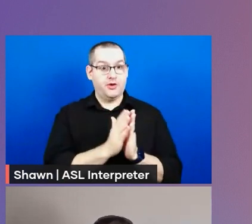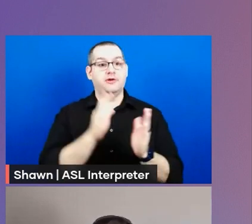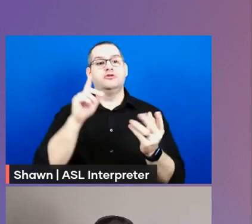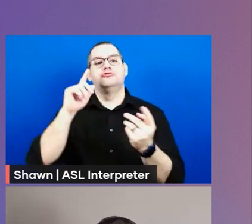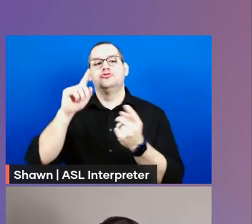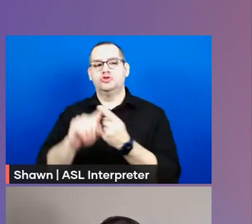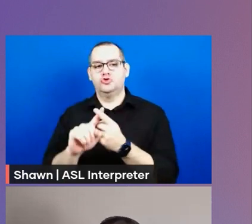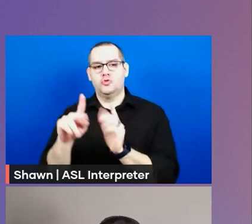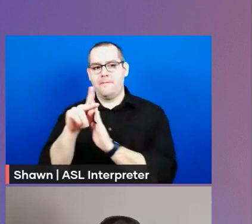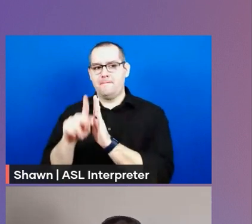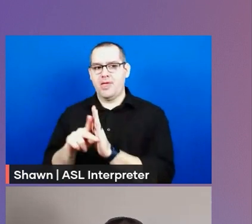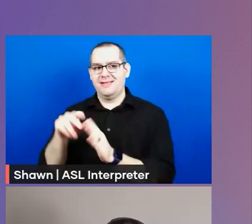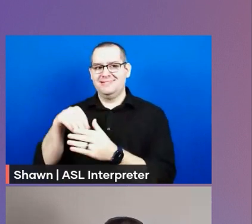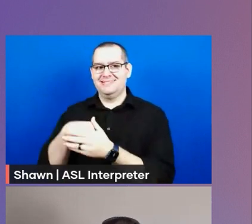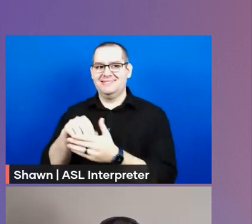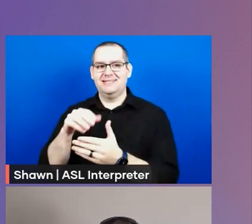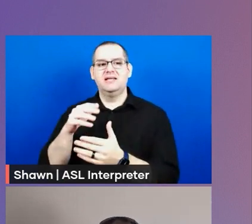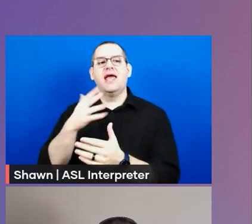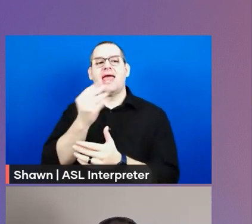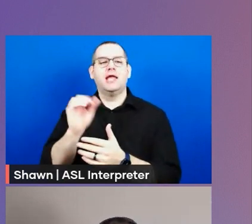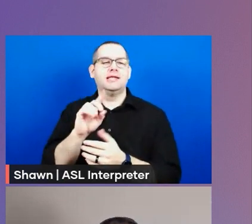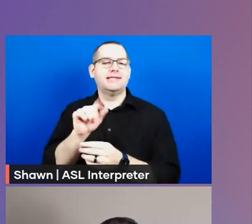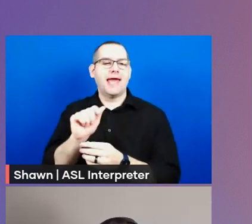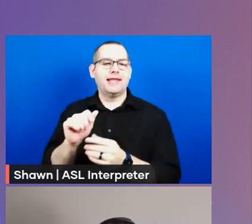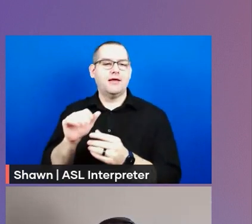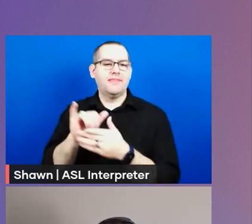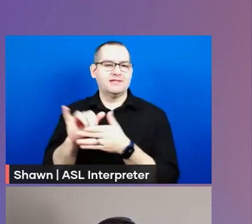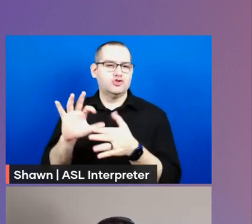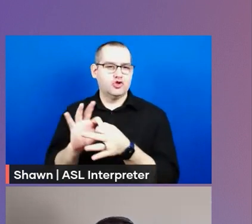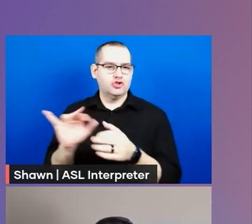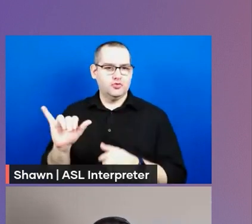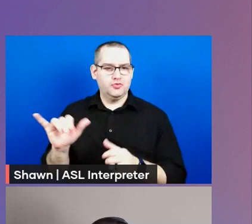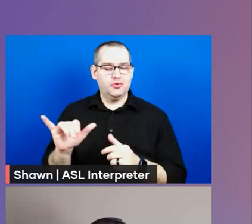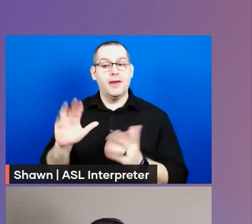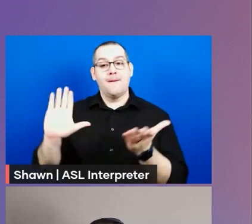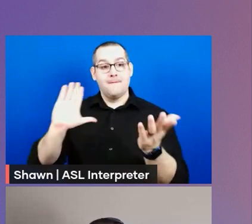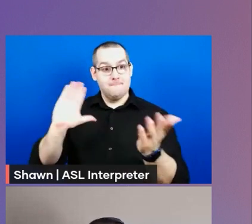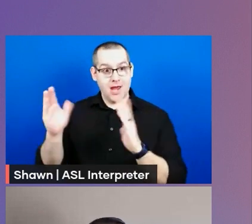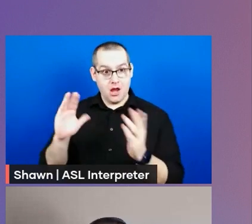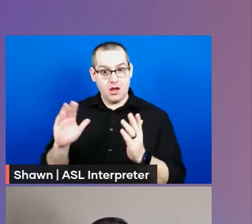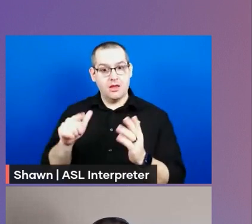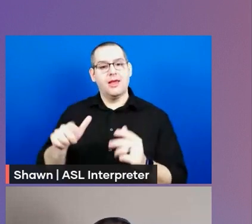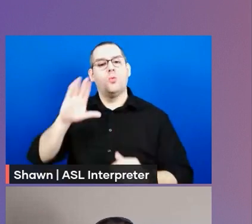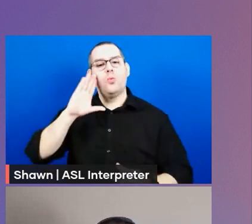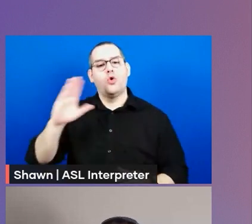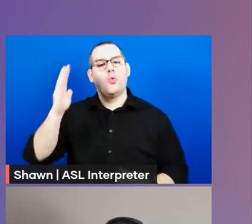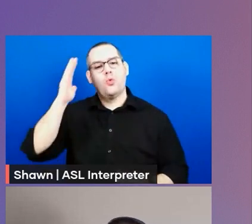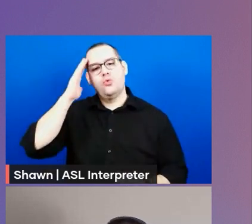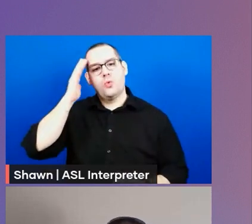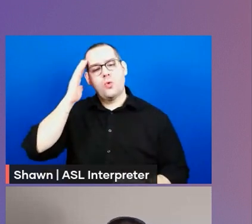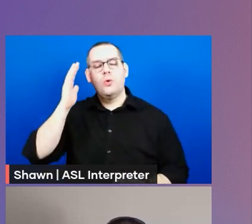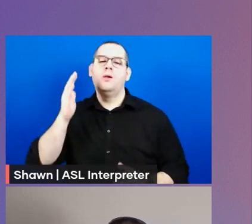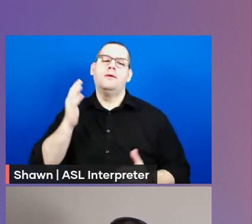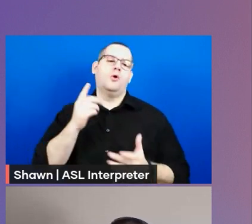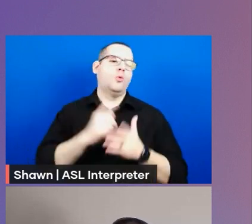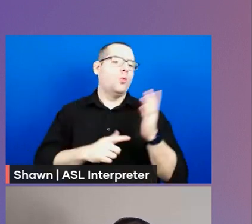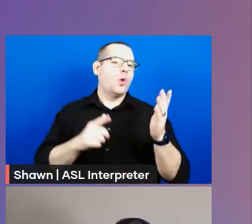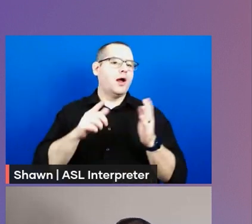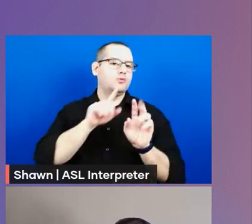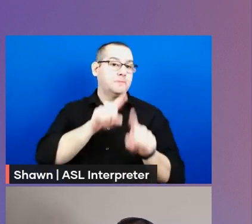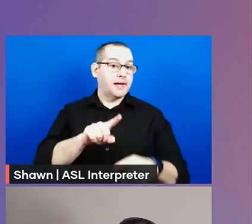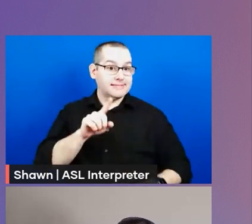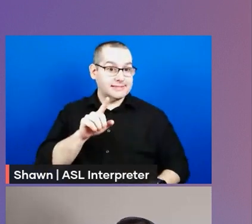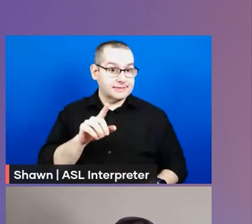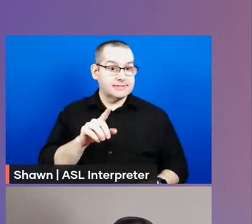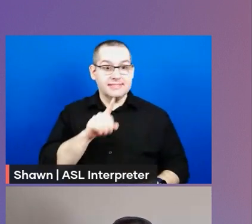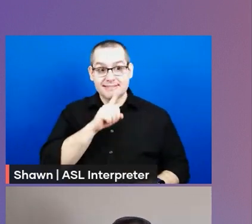it has defined and any data that is also provided with it. Once it's made that comparison, it's going to know essentially what the response is going to be and ship that